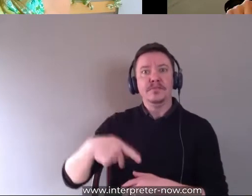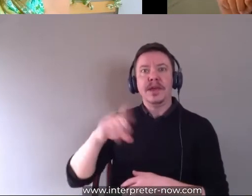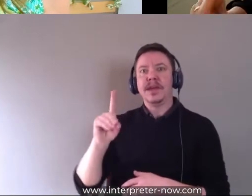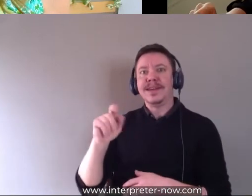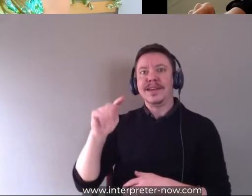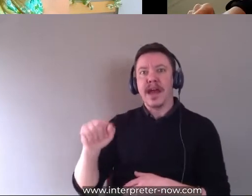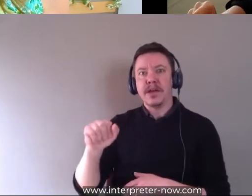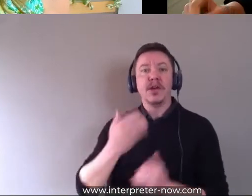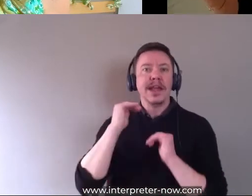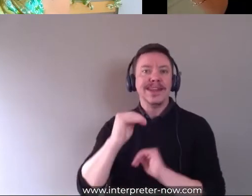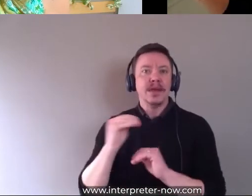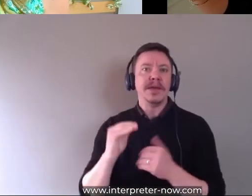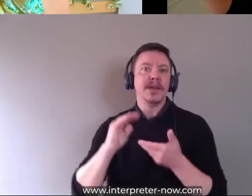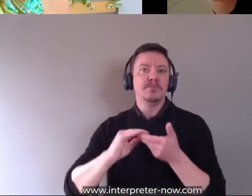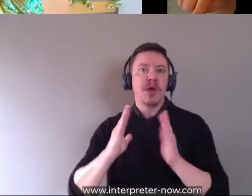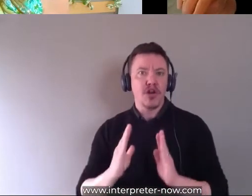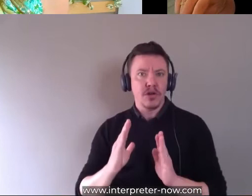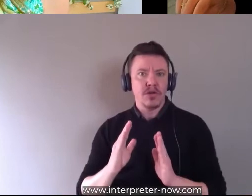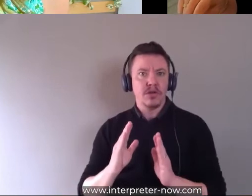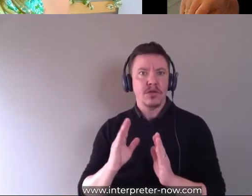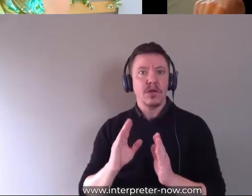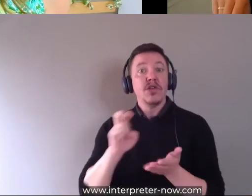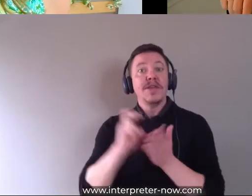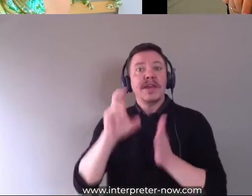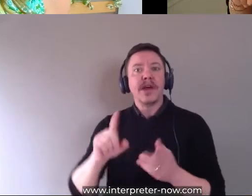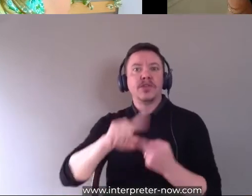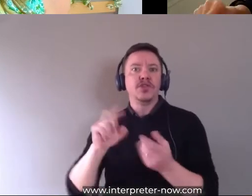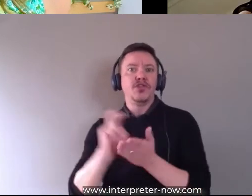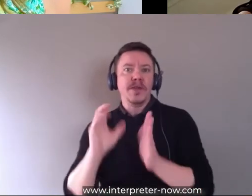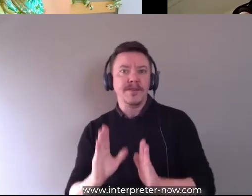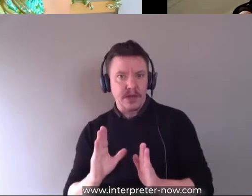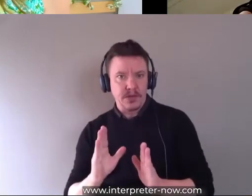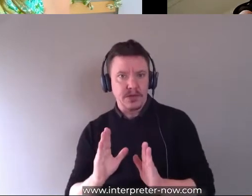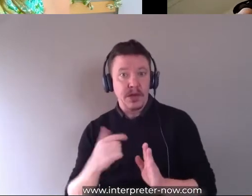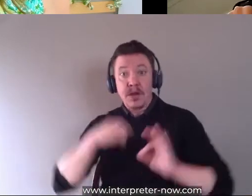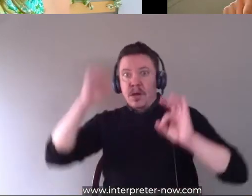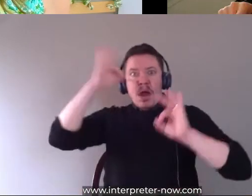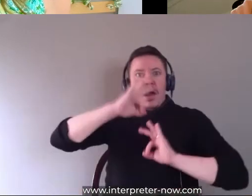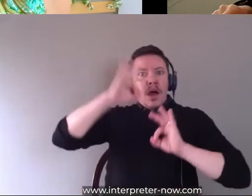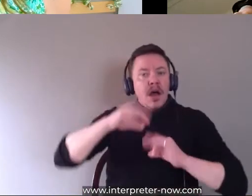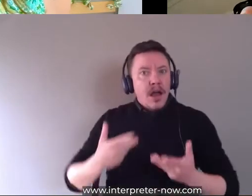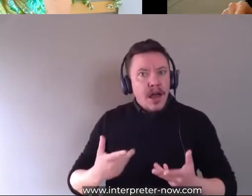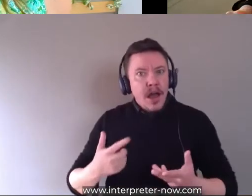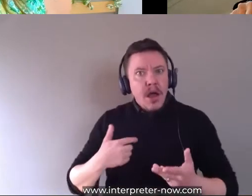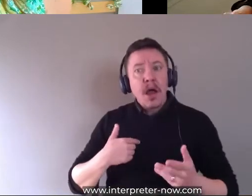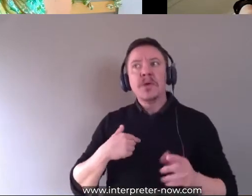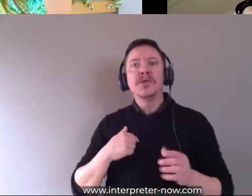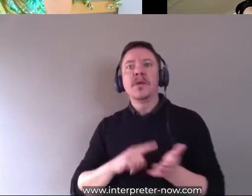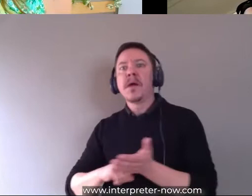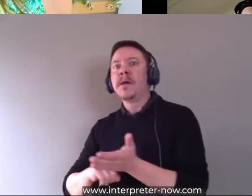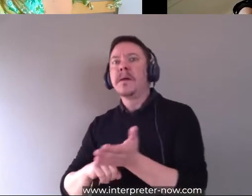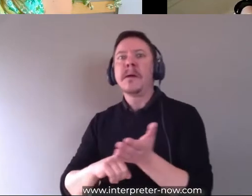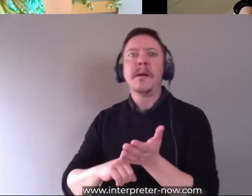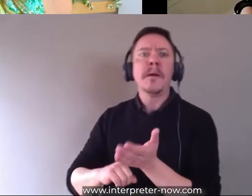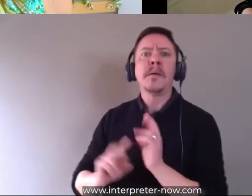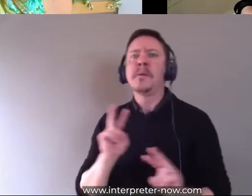stands for limited partner. Those are the investors' investors. This was something that I had not even considered when I was poking about in